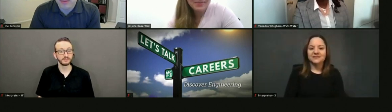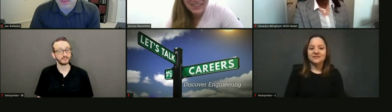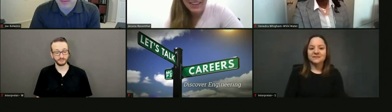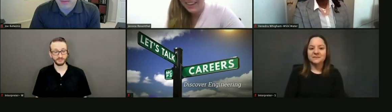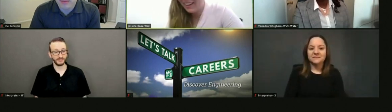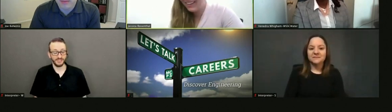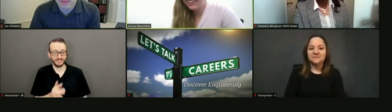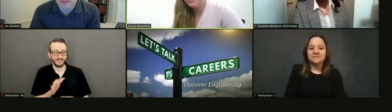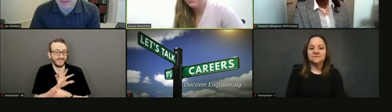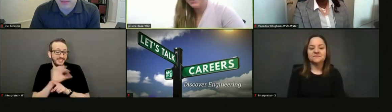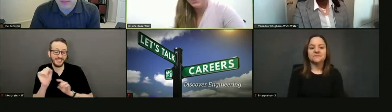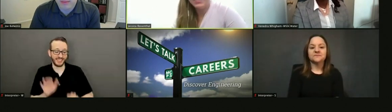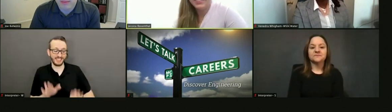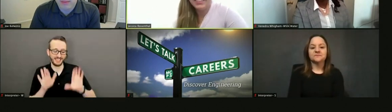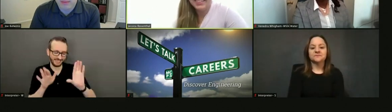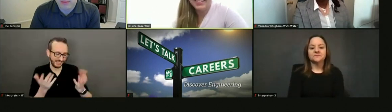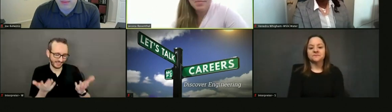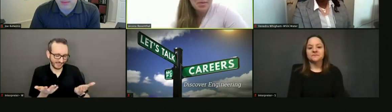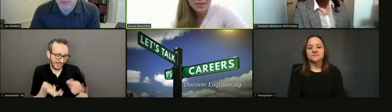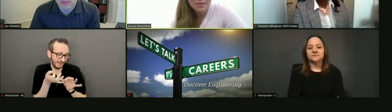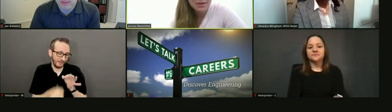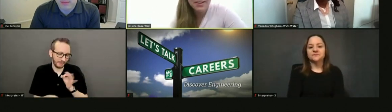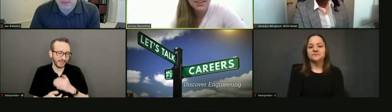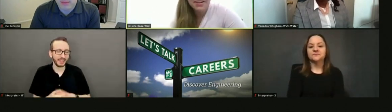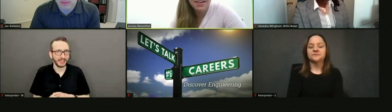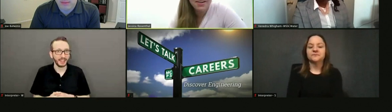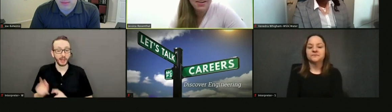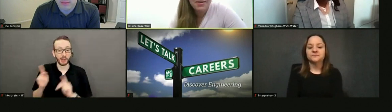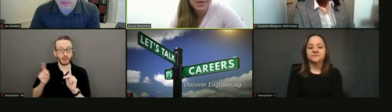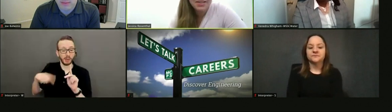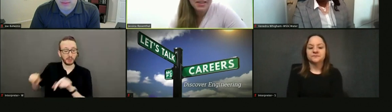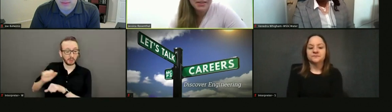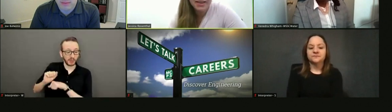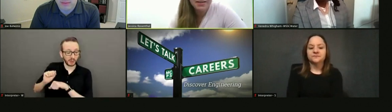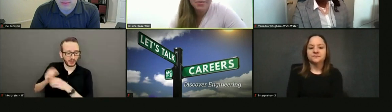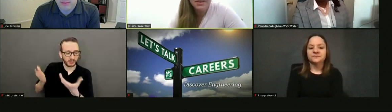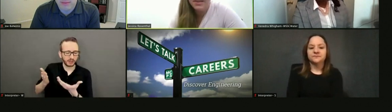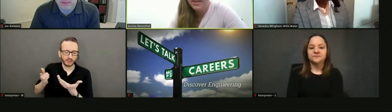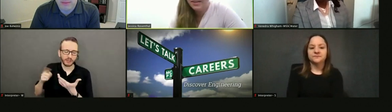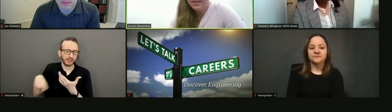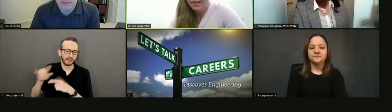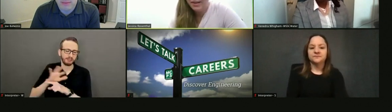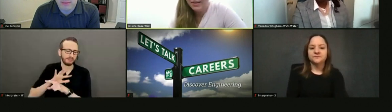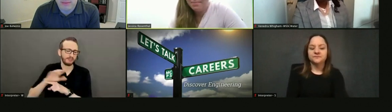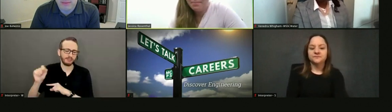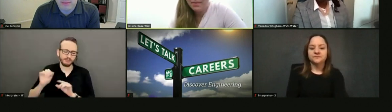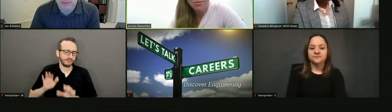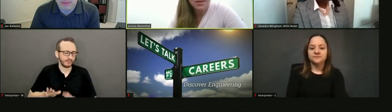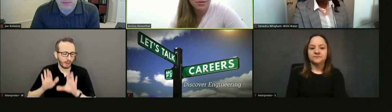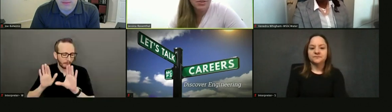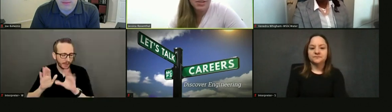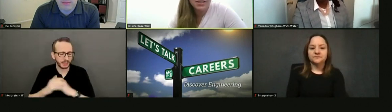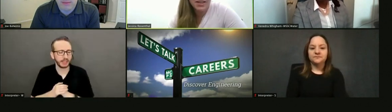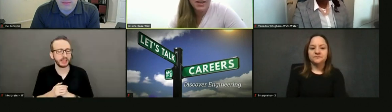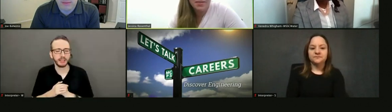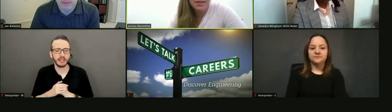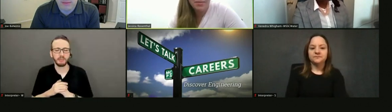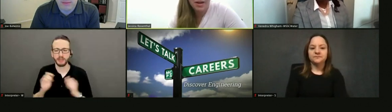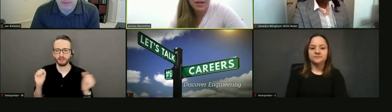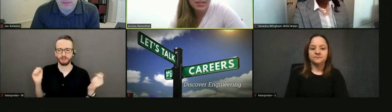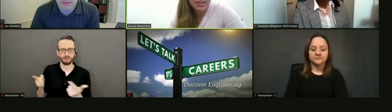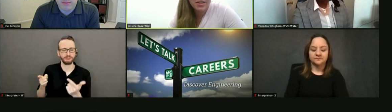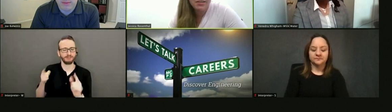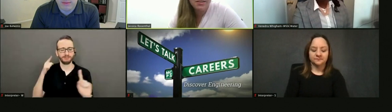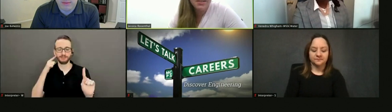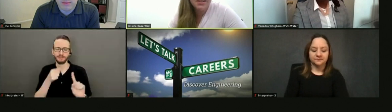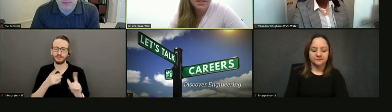It's awesome. Yeah, the people that work here are amazing, like everybody. Everybody's really excited